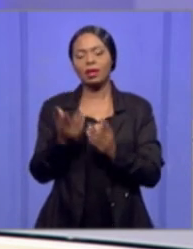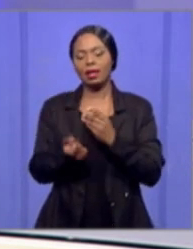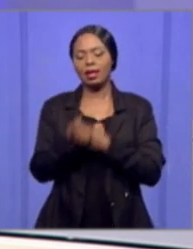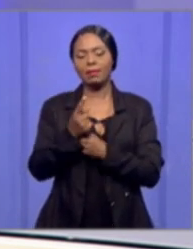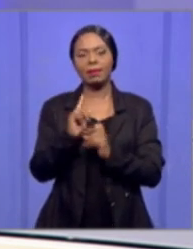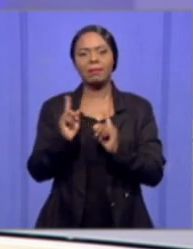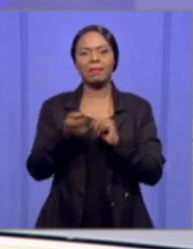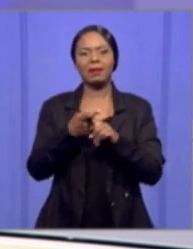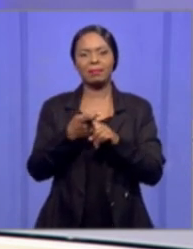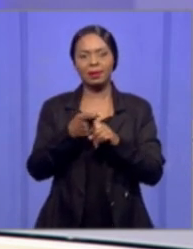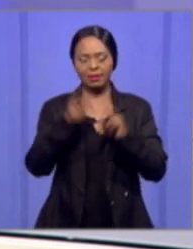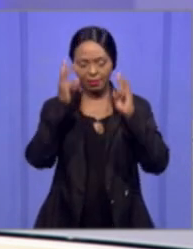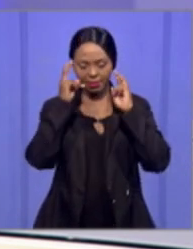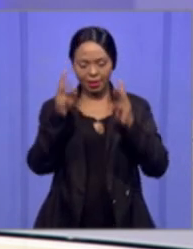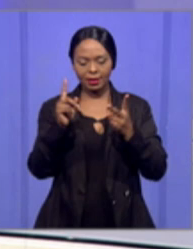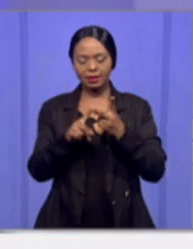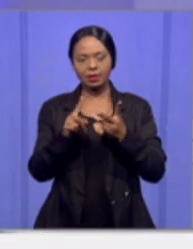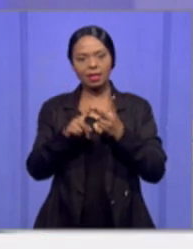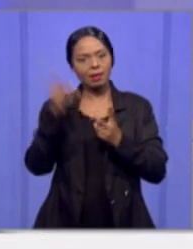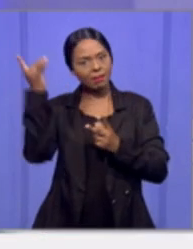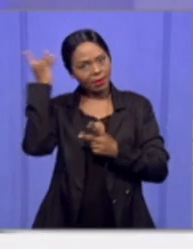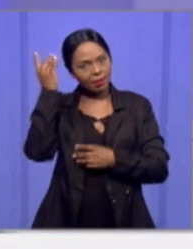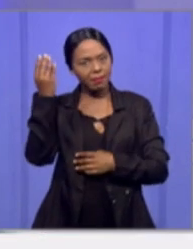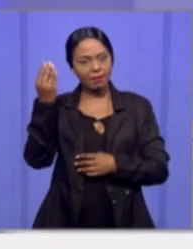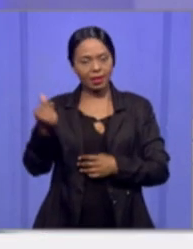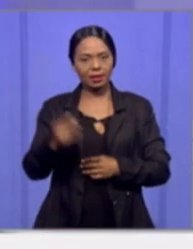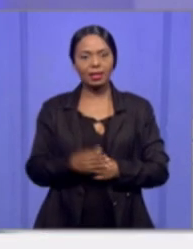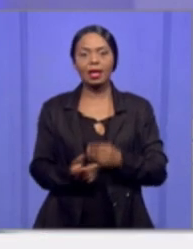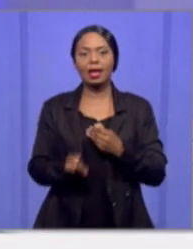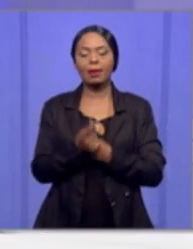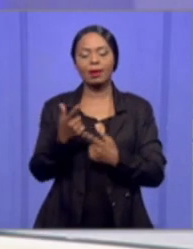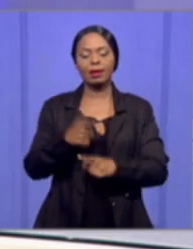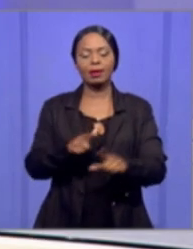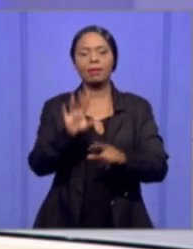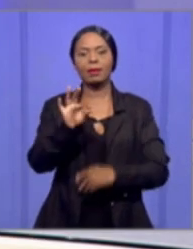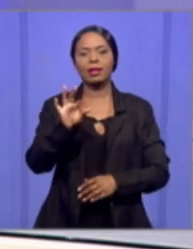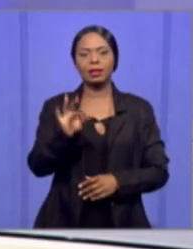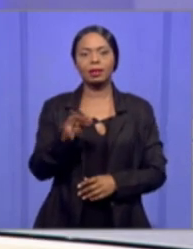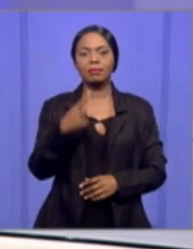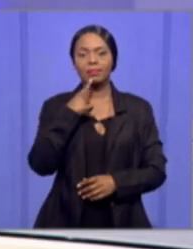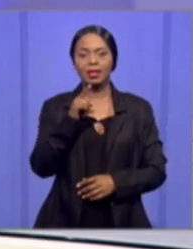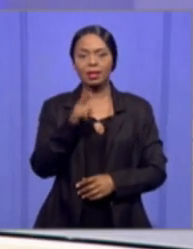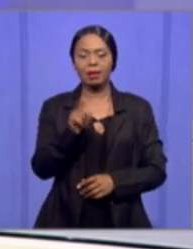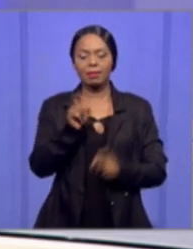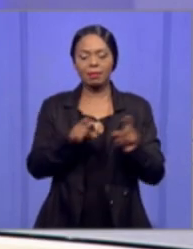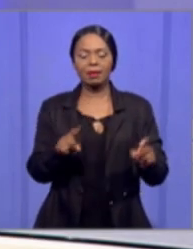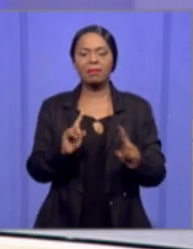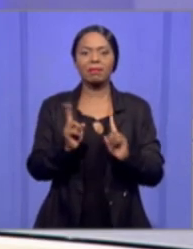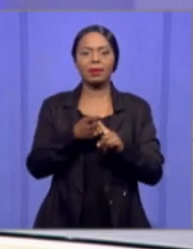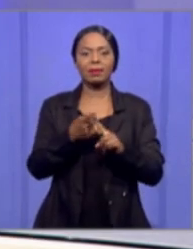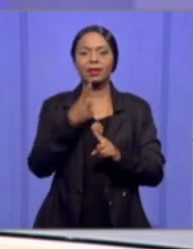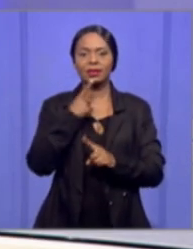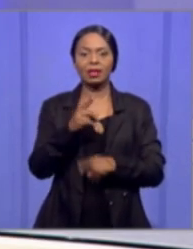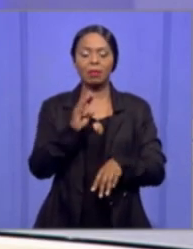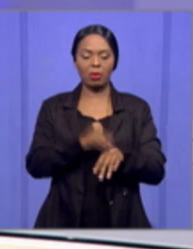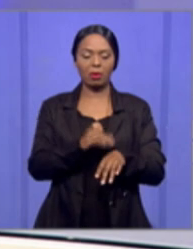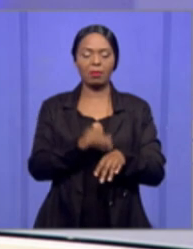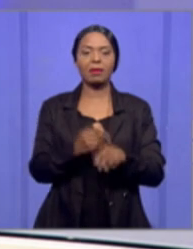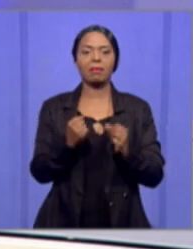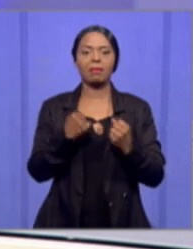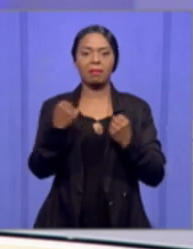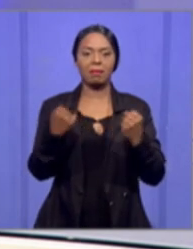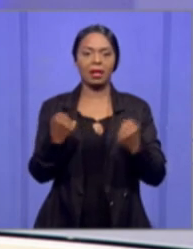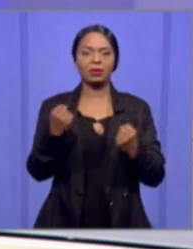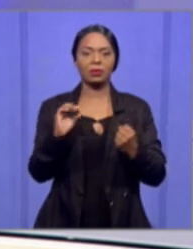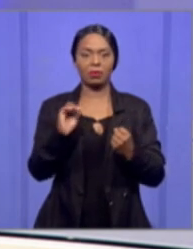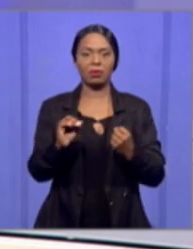ka Mantaga kwa Limpopo. Chikunga a re bapagami ba ba gobetseng ba re bese eo e ne e na le mathata. Motlatsa-tona a